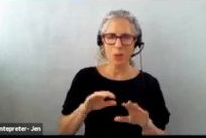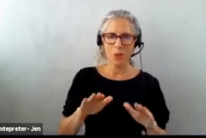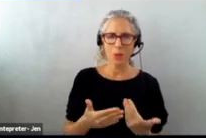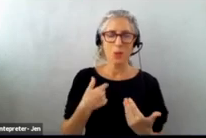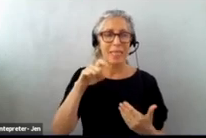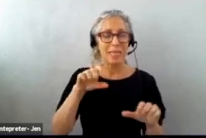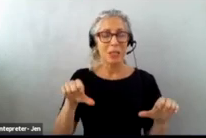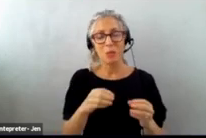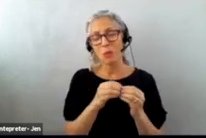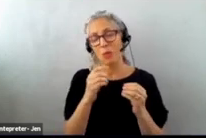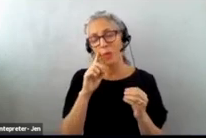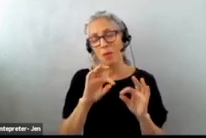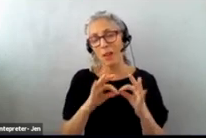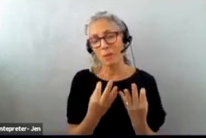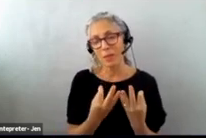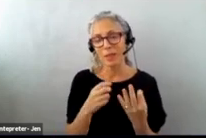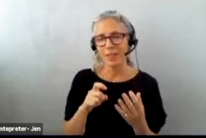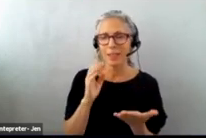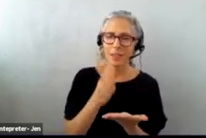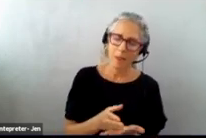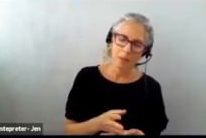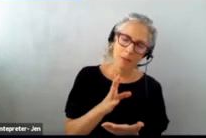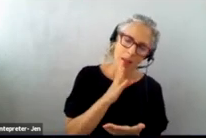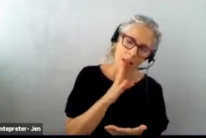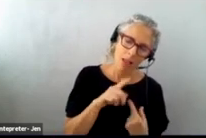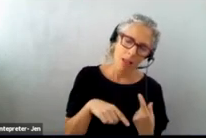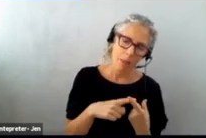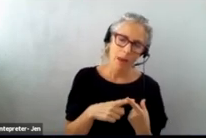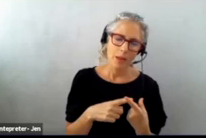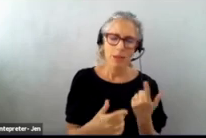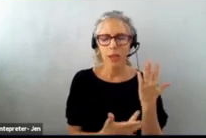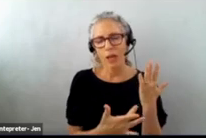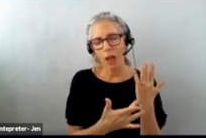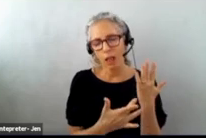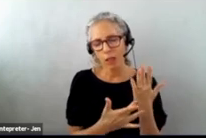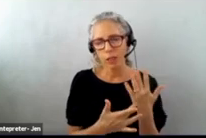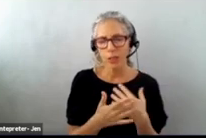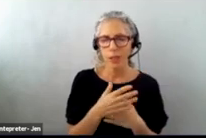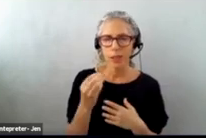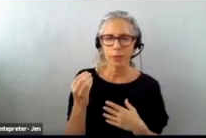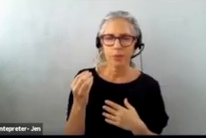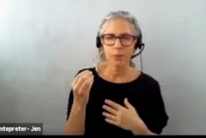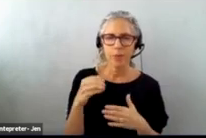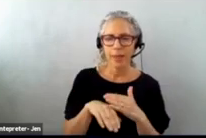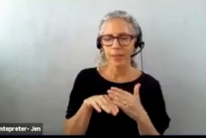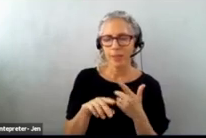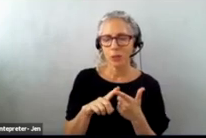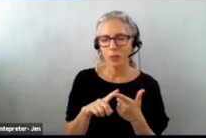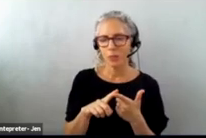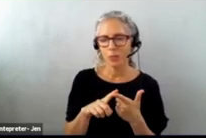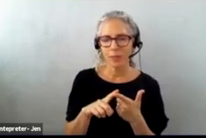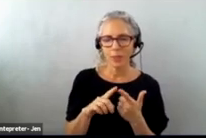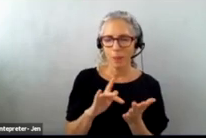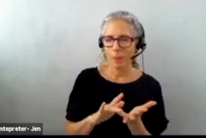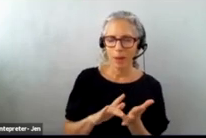to do more to the families. We need to, you know, stop talking so much about sometimes technology and access to, and even like the